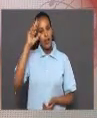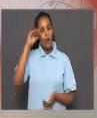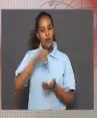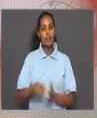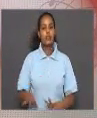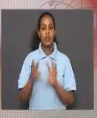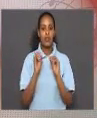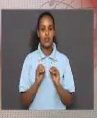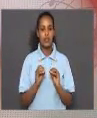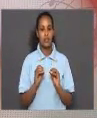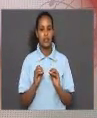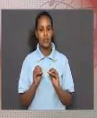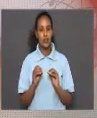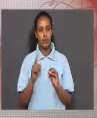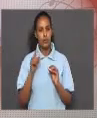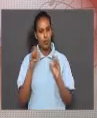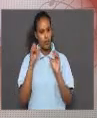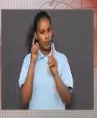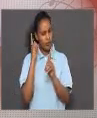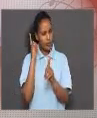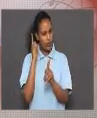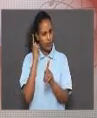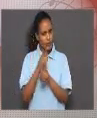Hello again, students. You were